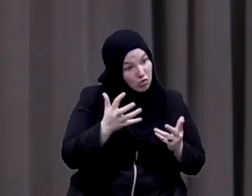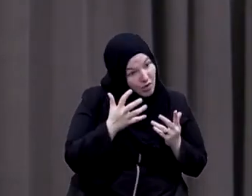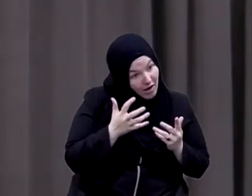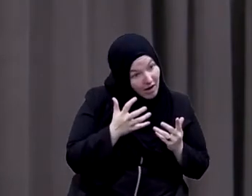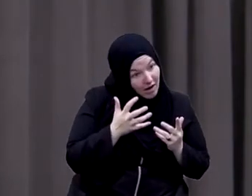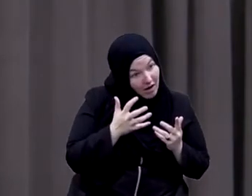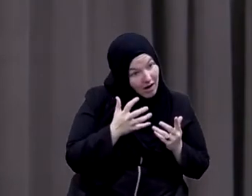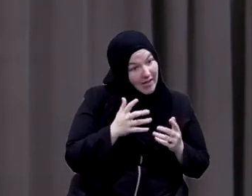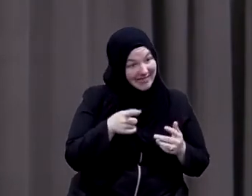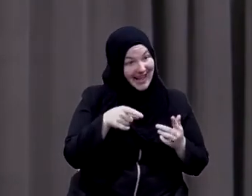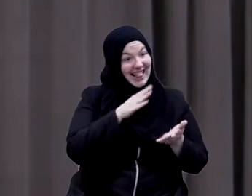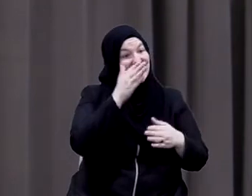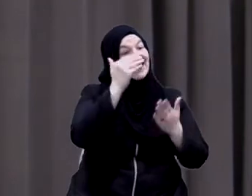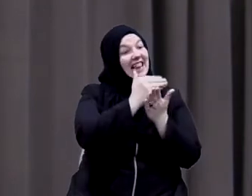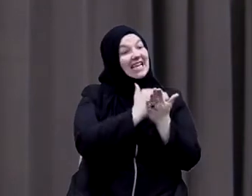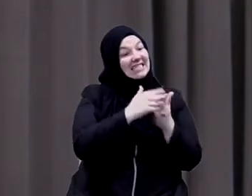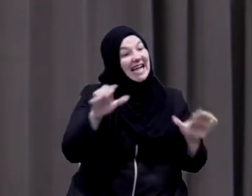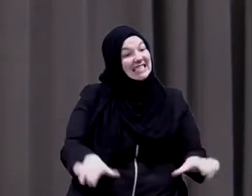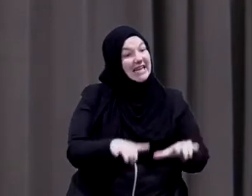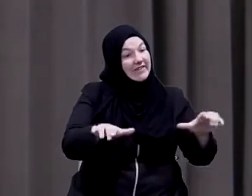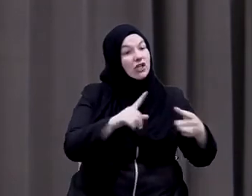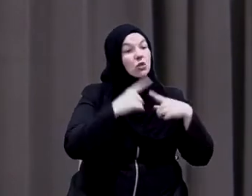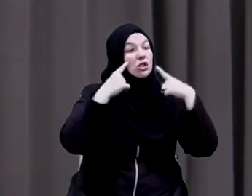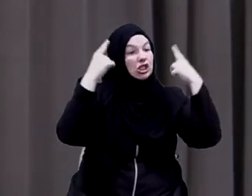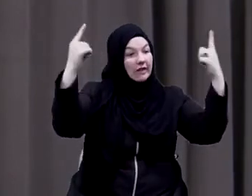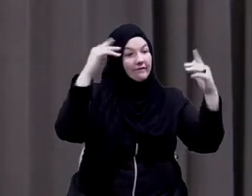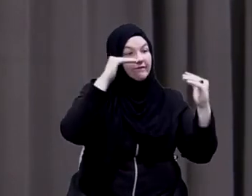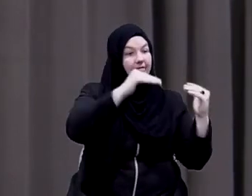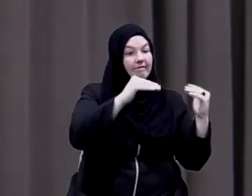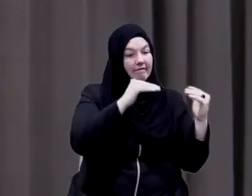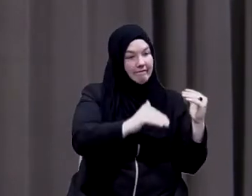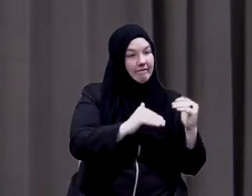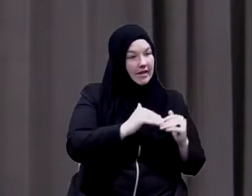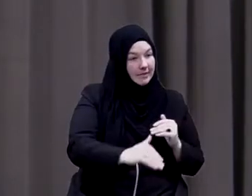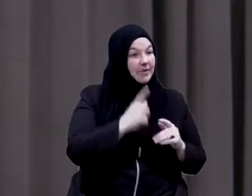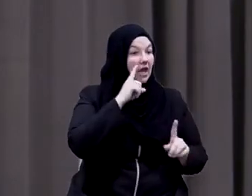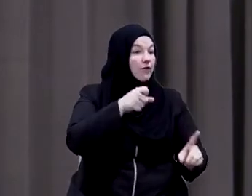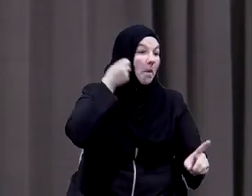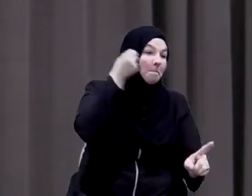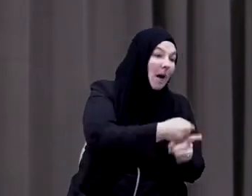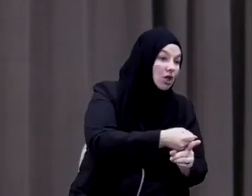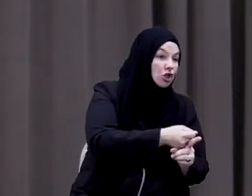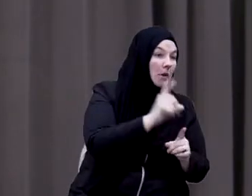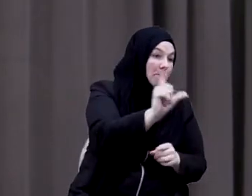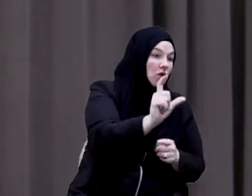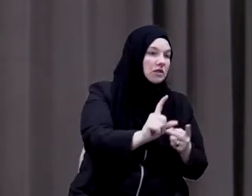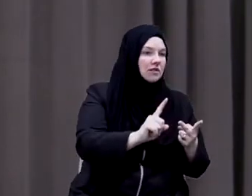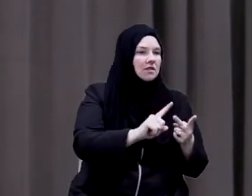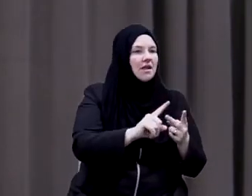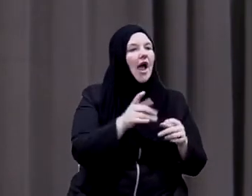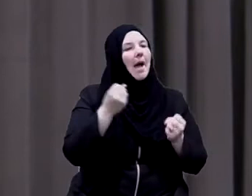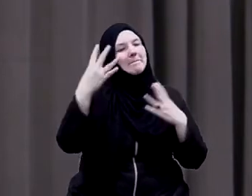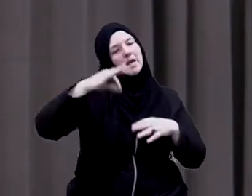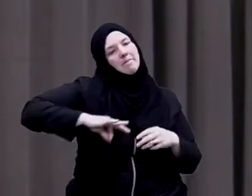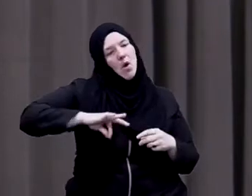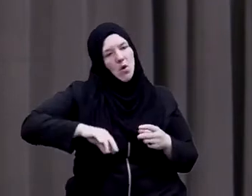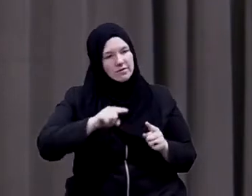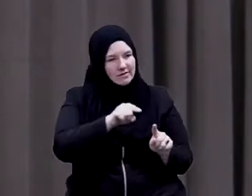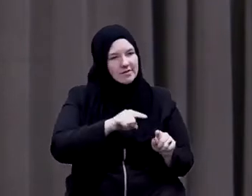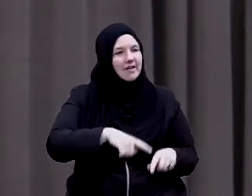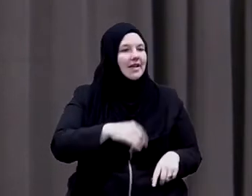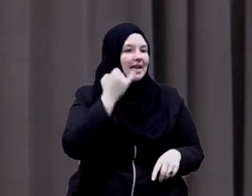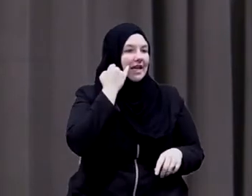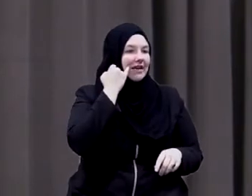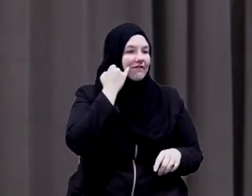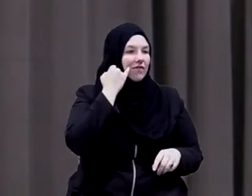And they list activities to achieve this. If you punch a Muslim, you get this many points. If